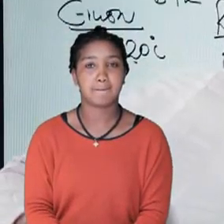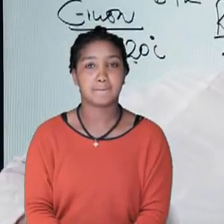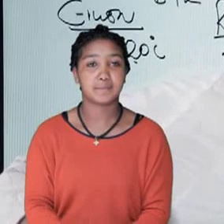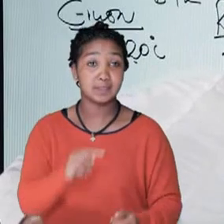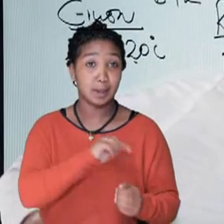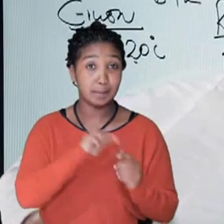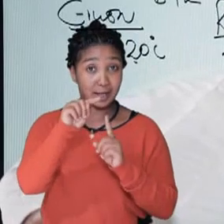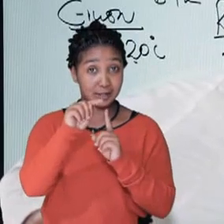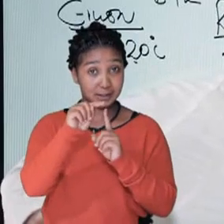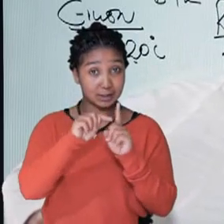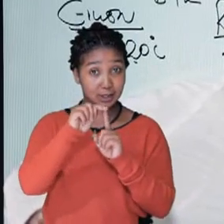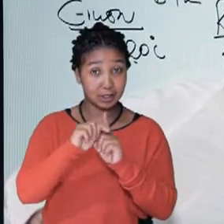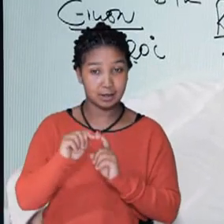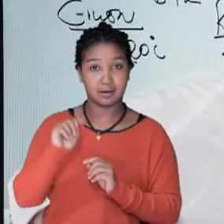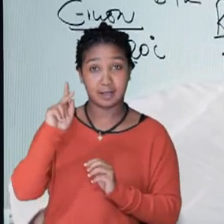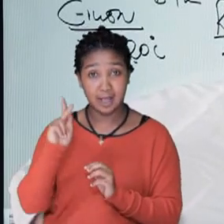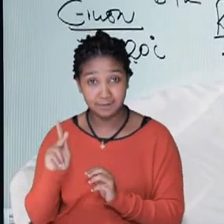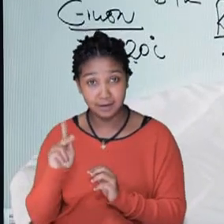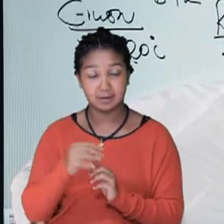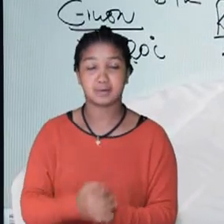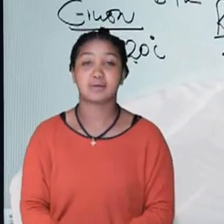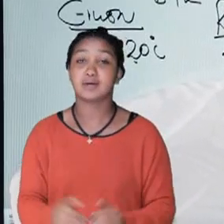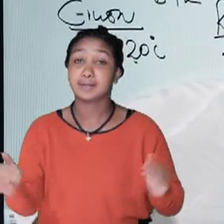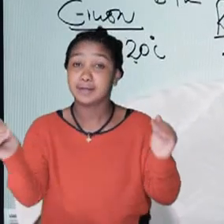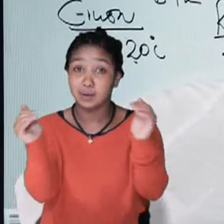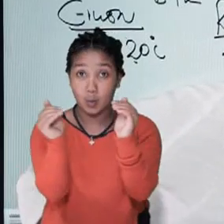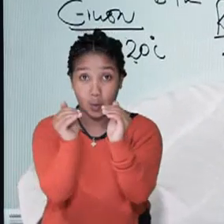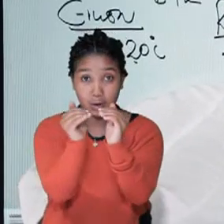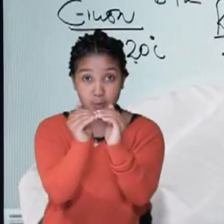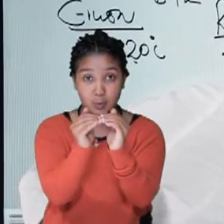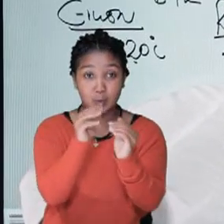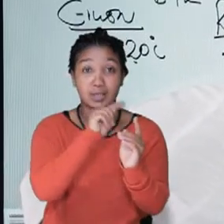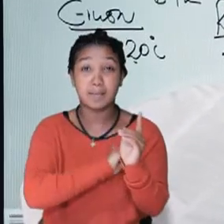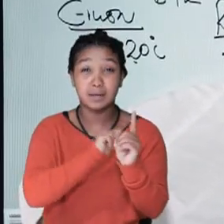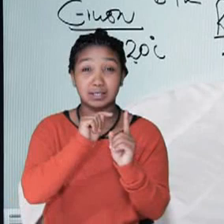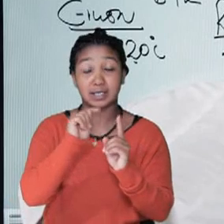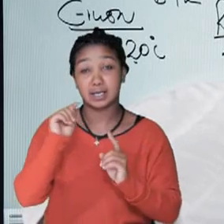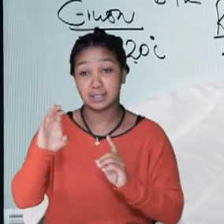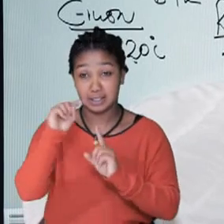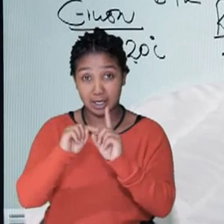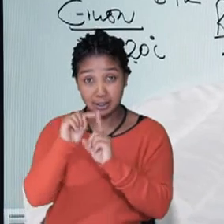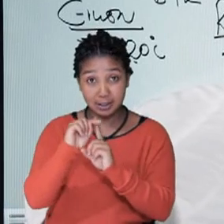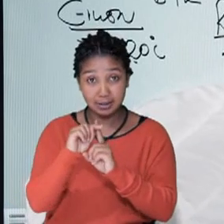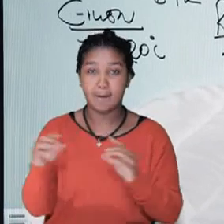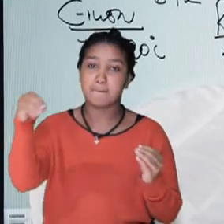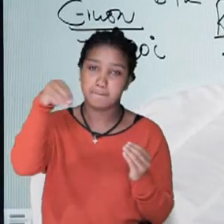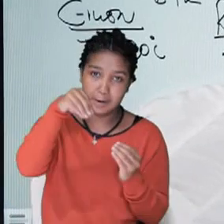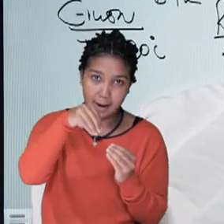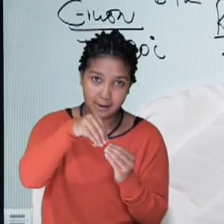Temperature in Kelvin is equal to temperature in Celsius plus